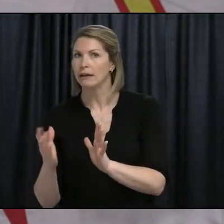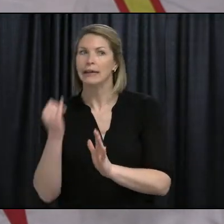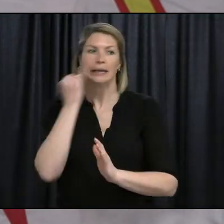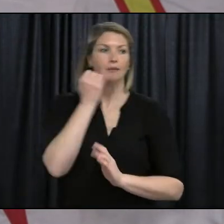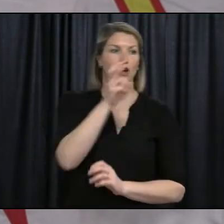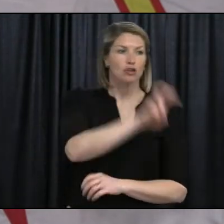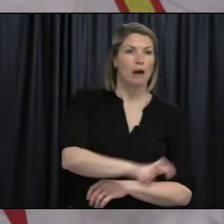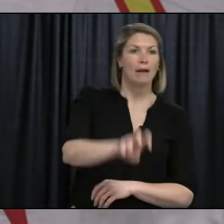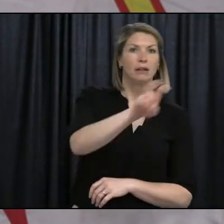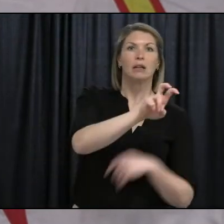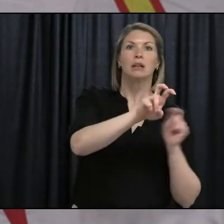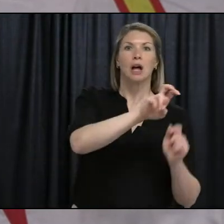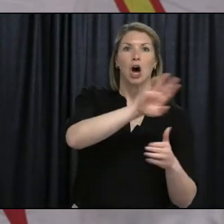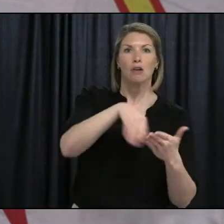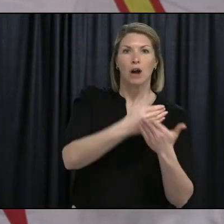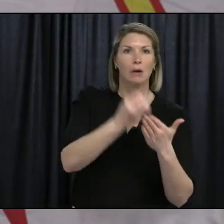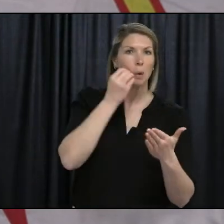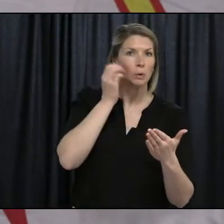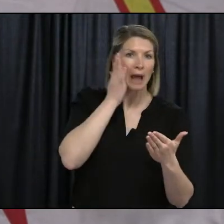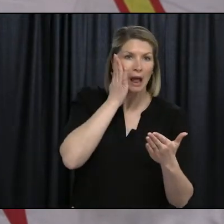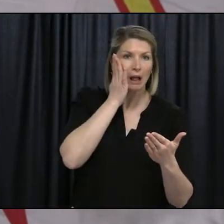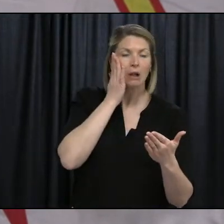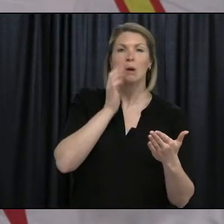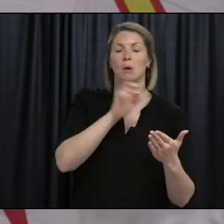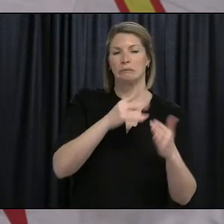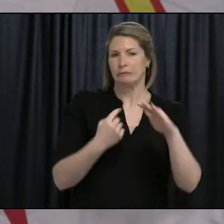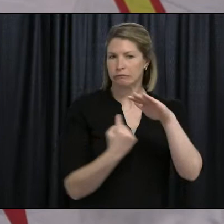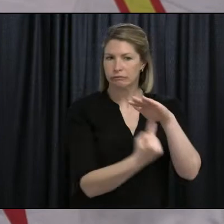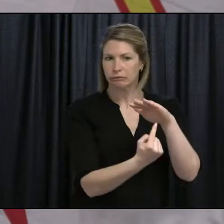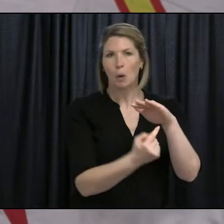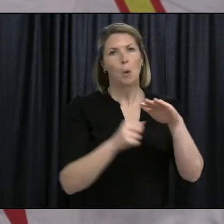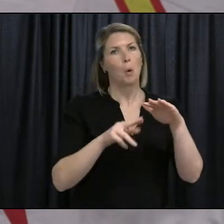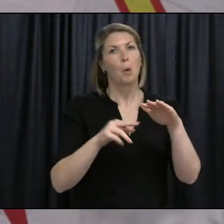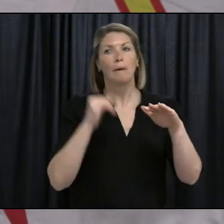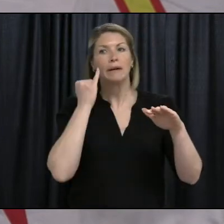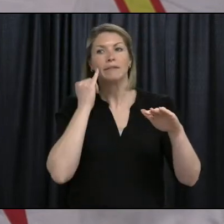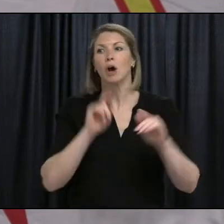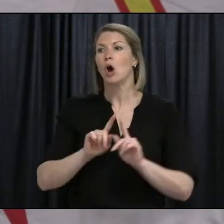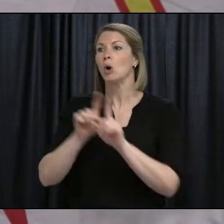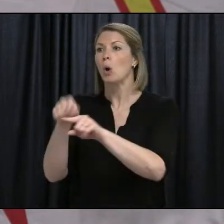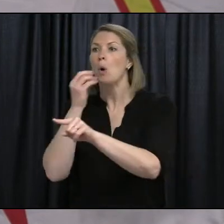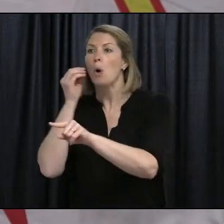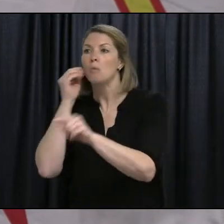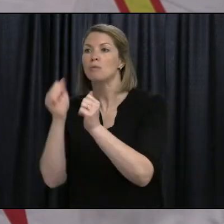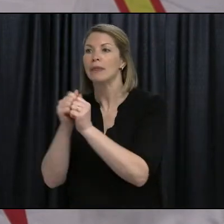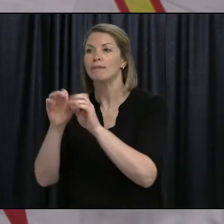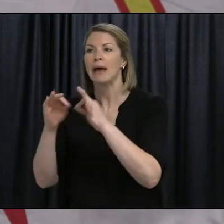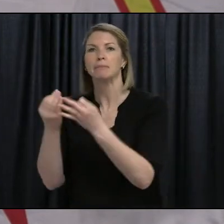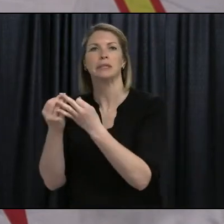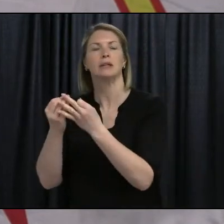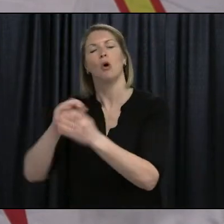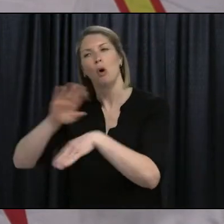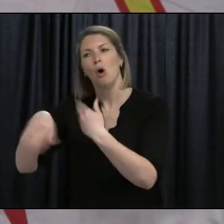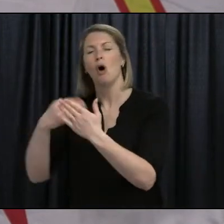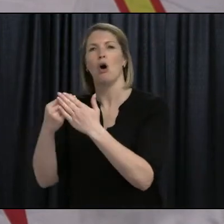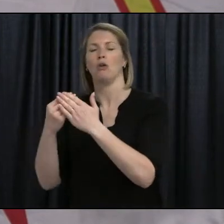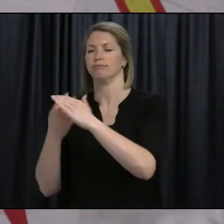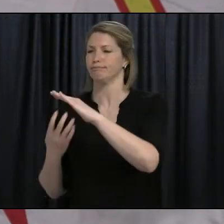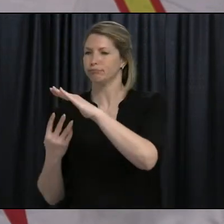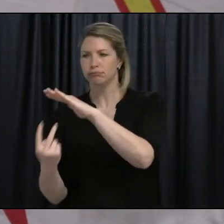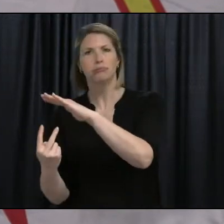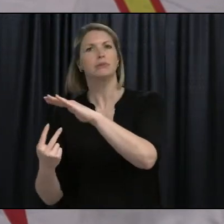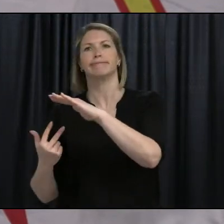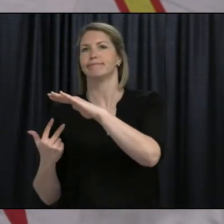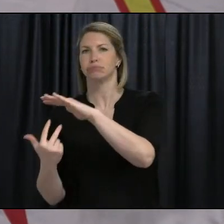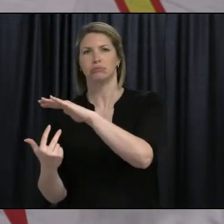or bathroom. In this case, the whole household must self-isolate. There will also be an option for travelers to avail of a test at days